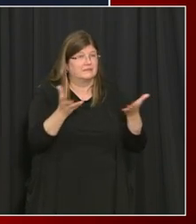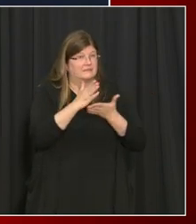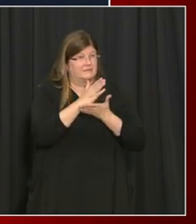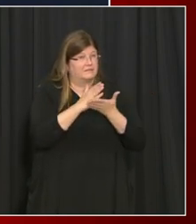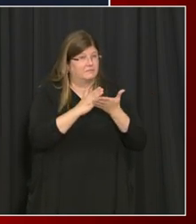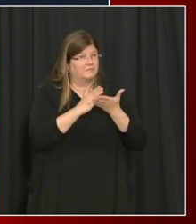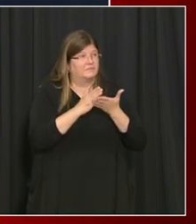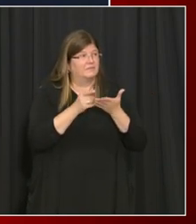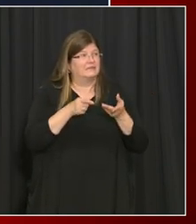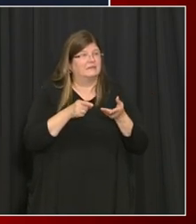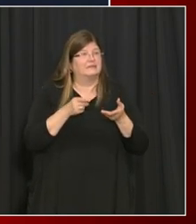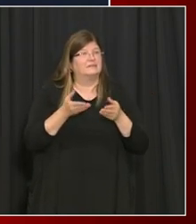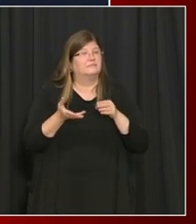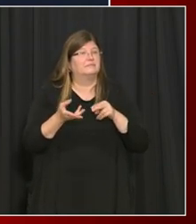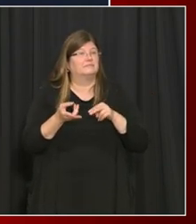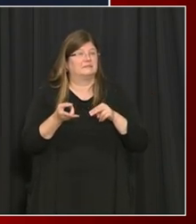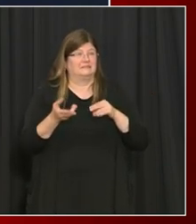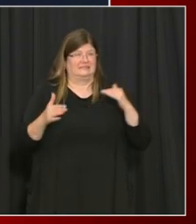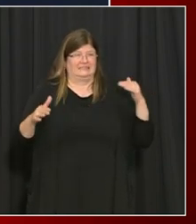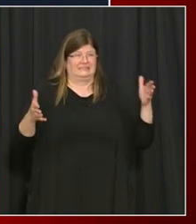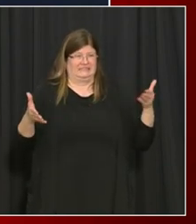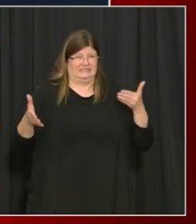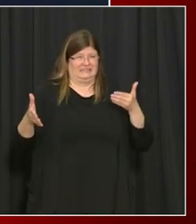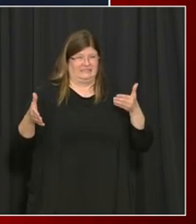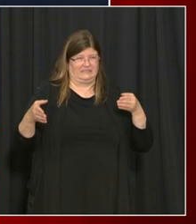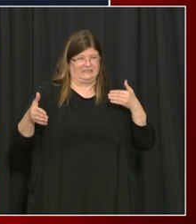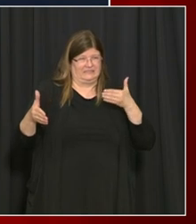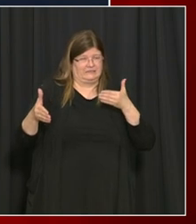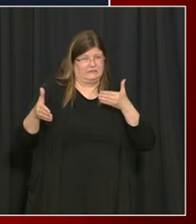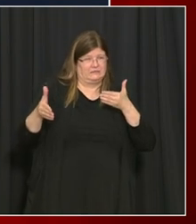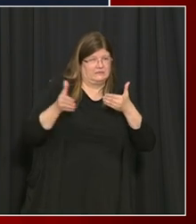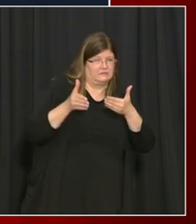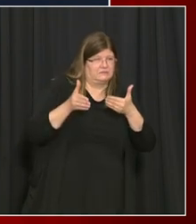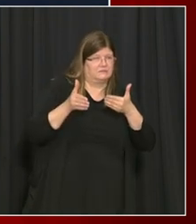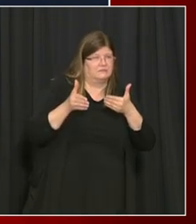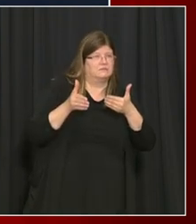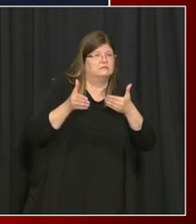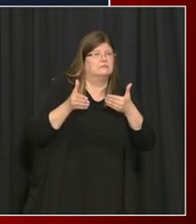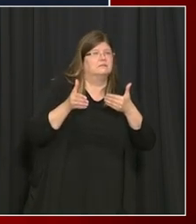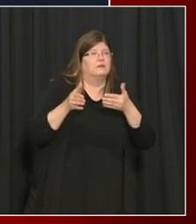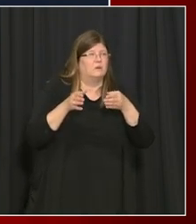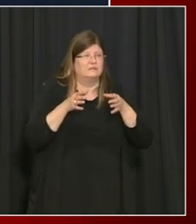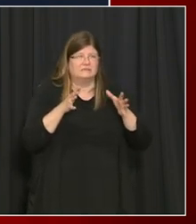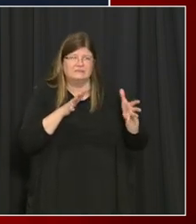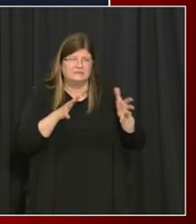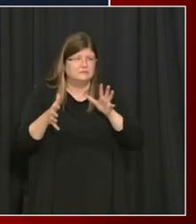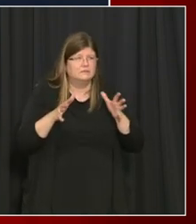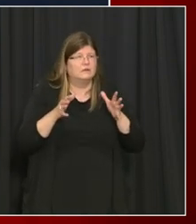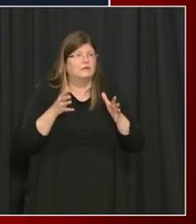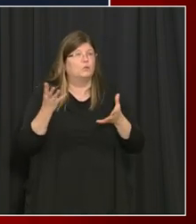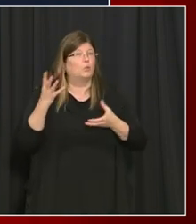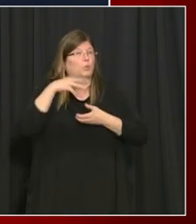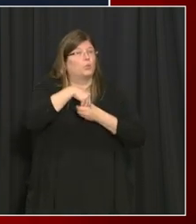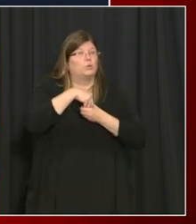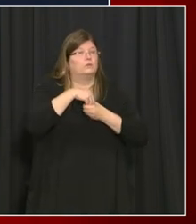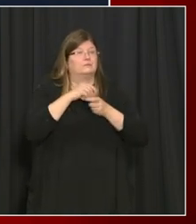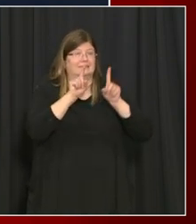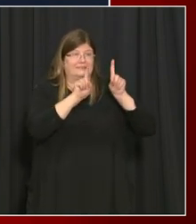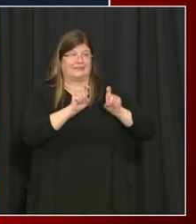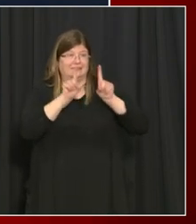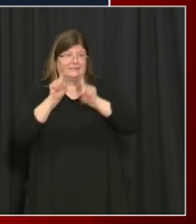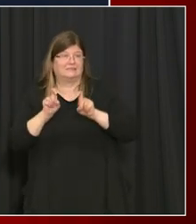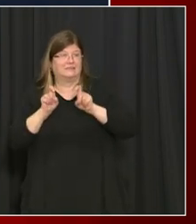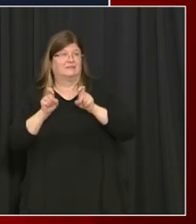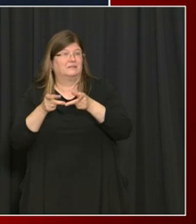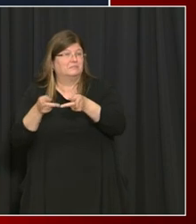to close the gap between, and I know we've mentioned many things, including the new testing site and